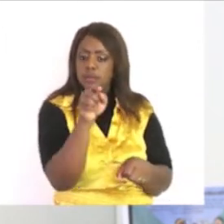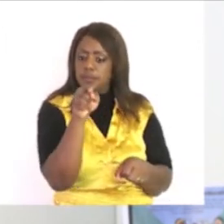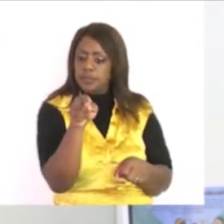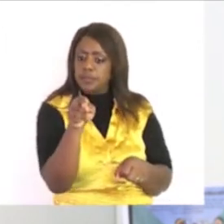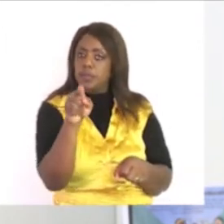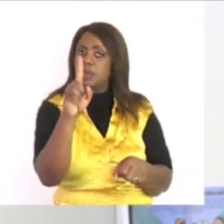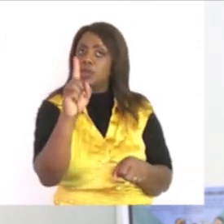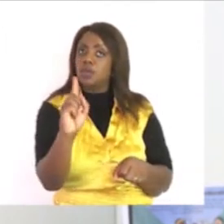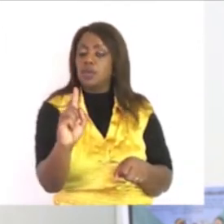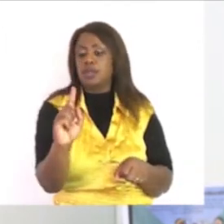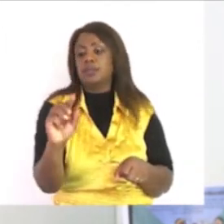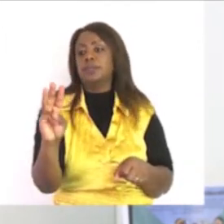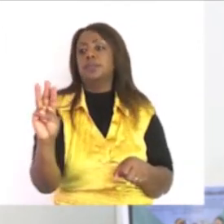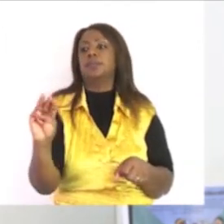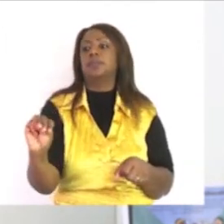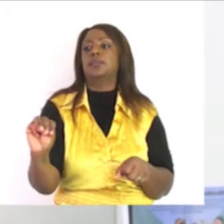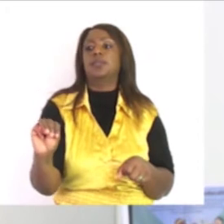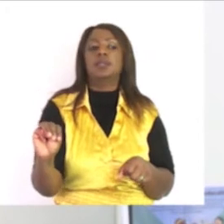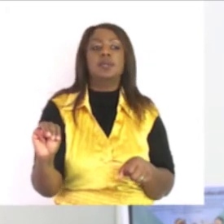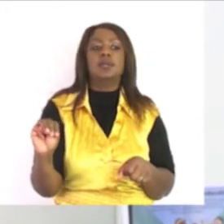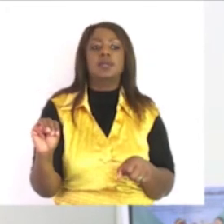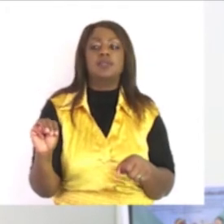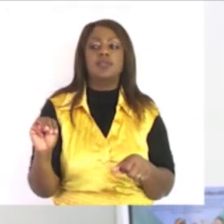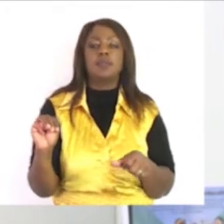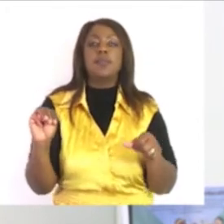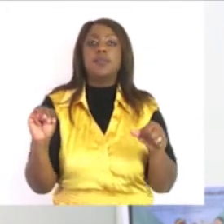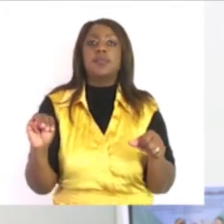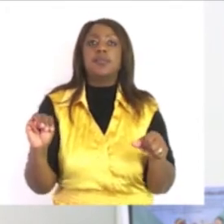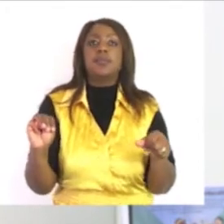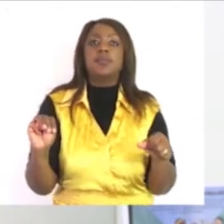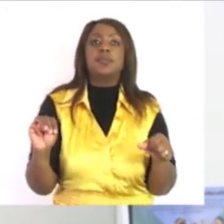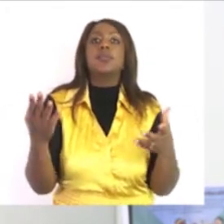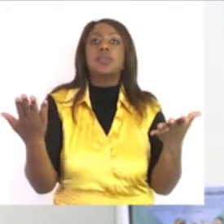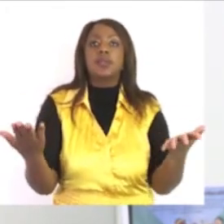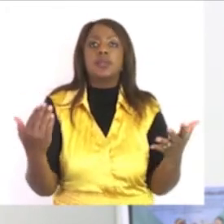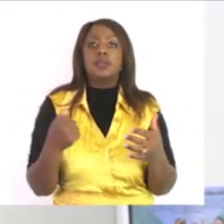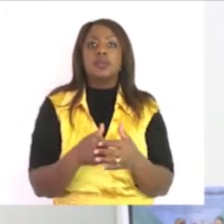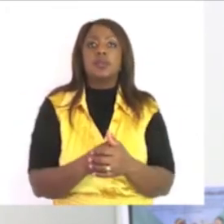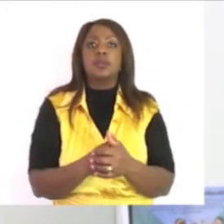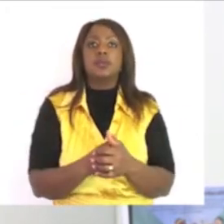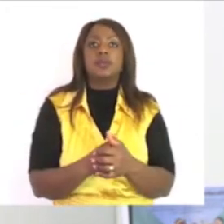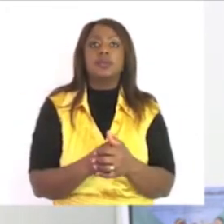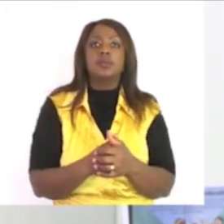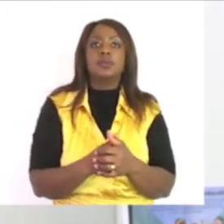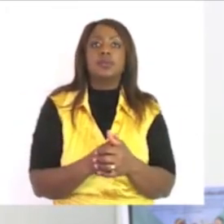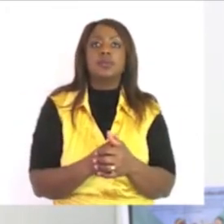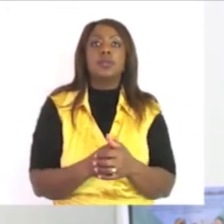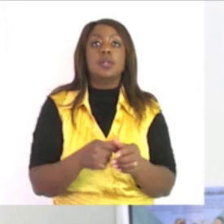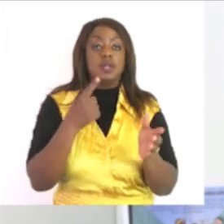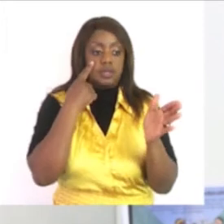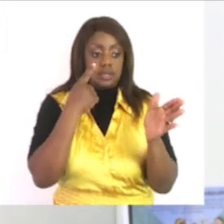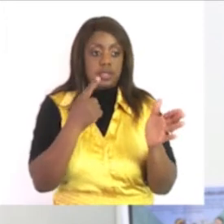0.1 meter. When you have 0.1 meter, if you have to look at the measure